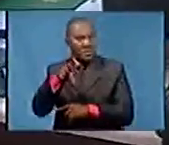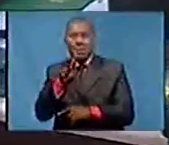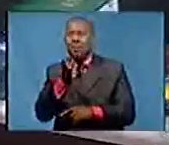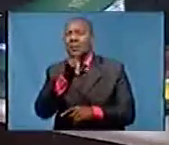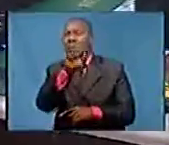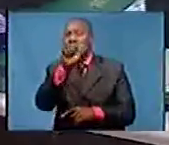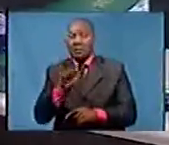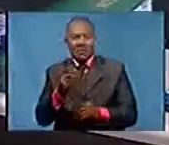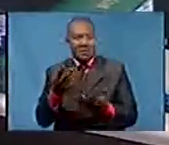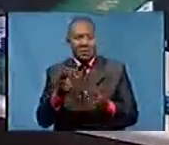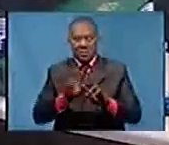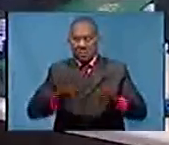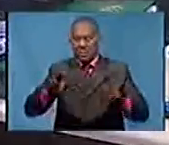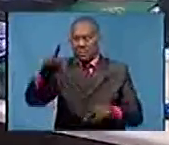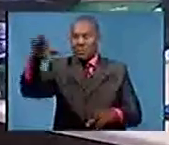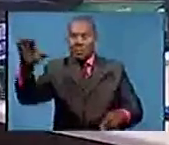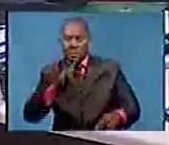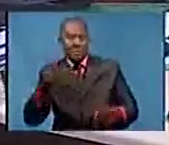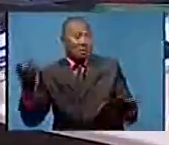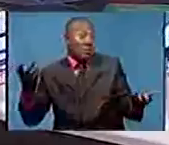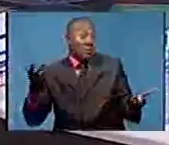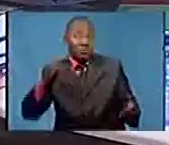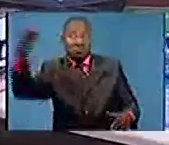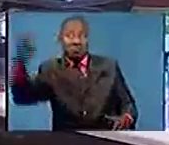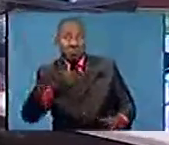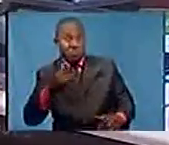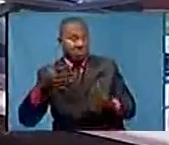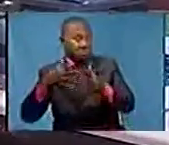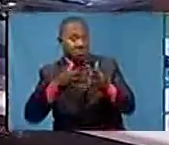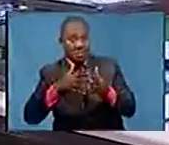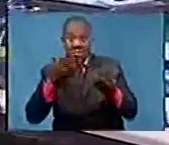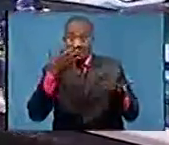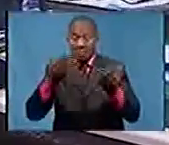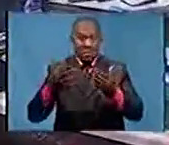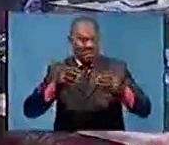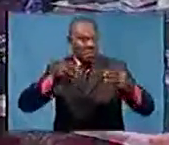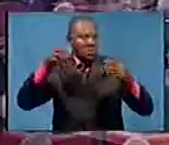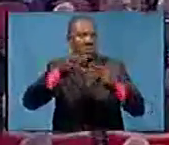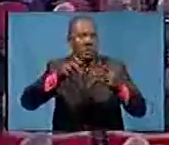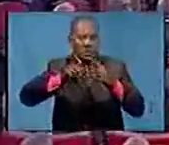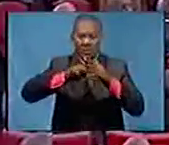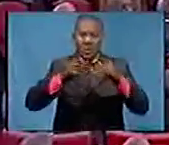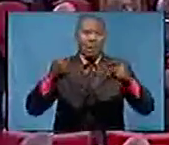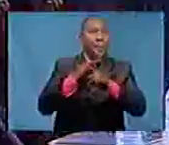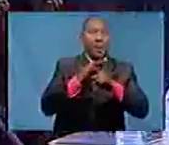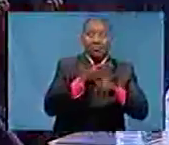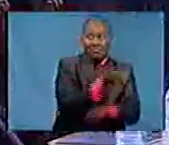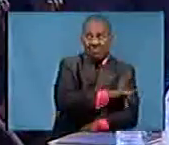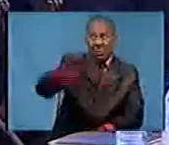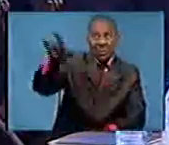He just came back from the U.S. He can go back when there is confusion in this country.